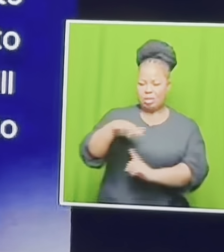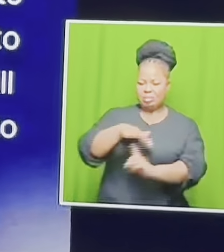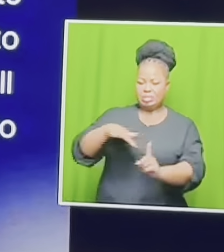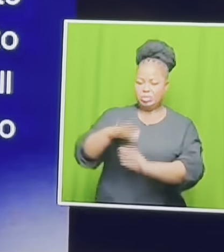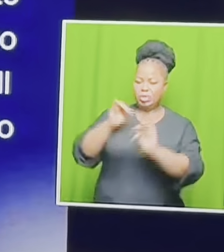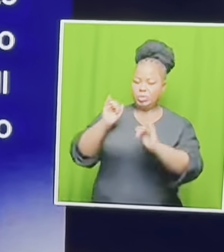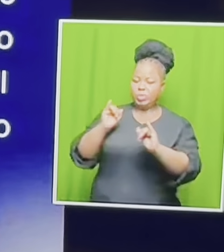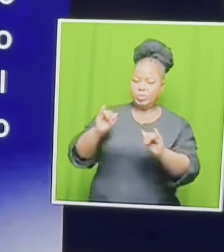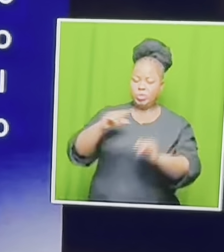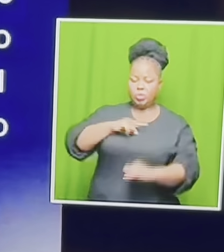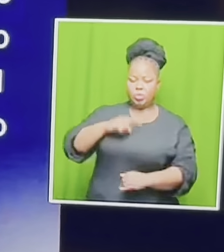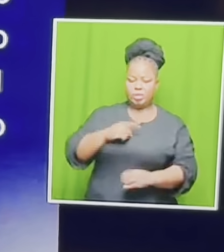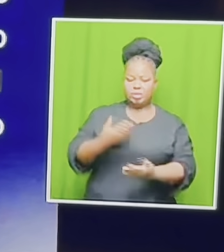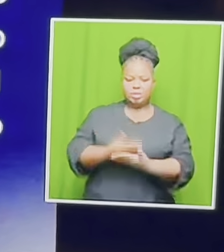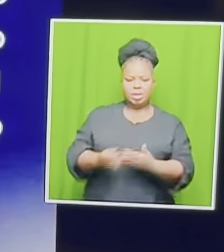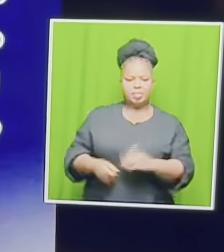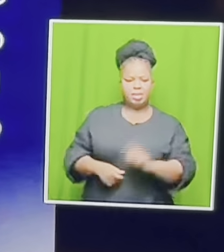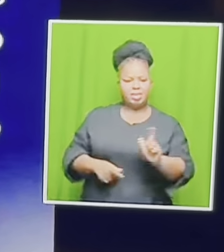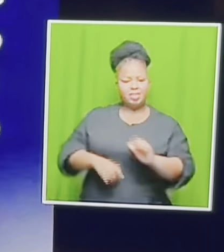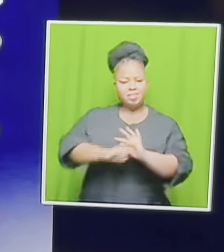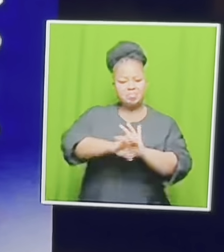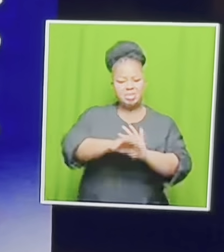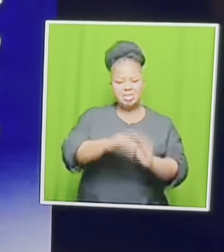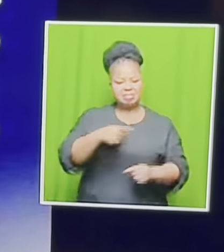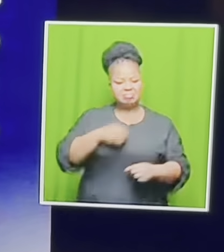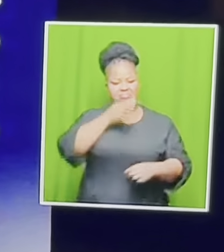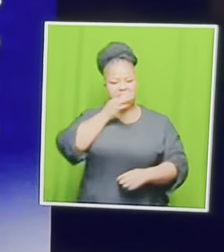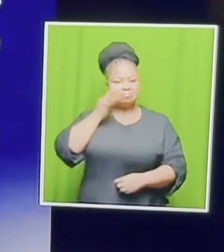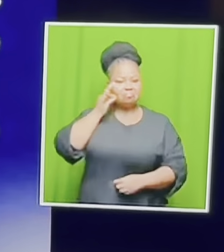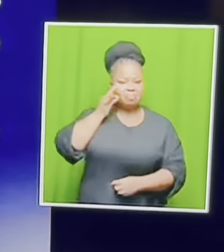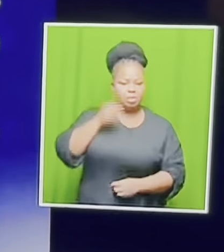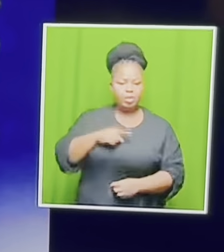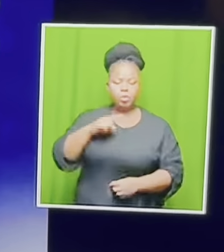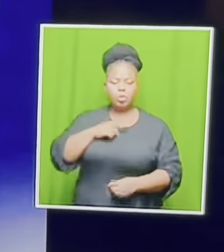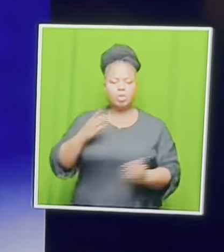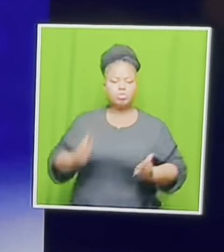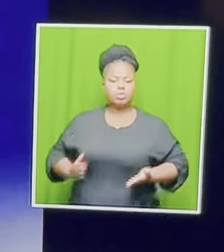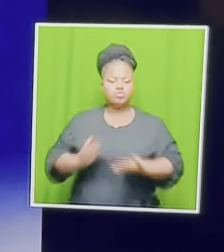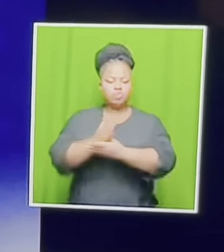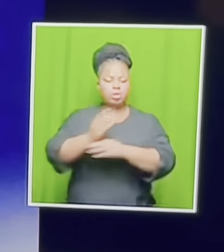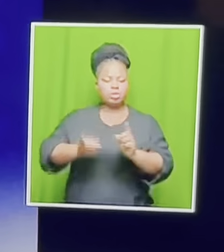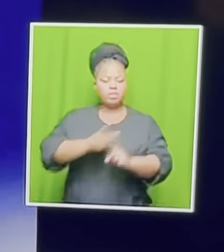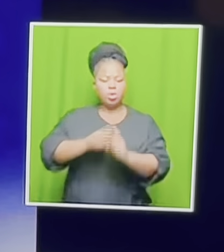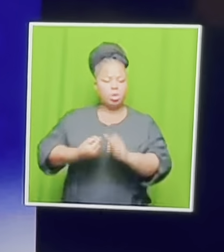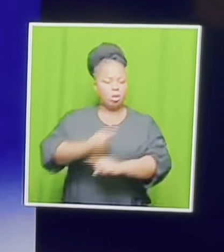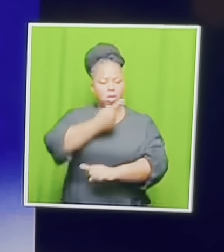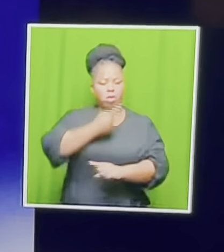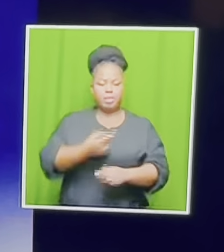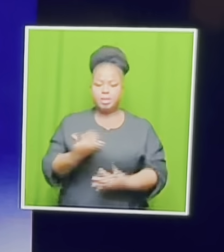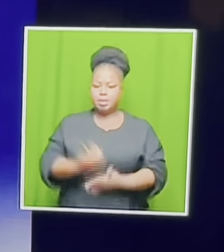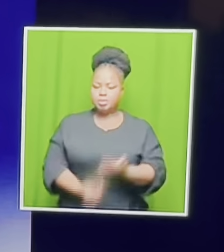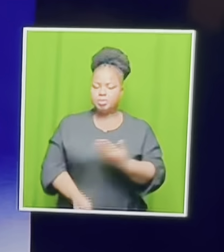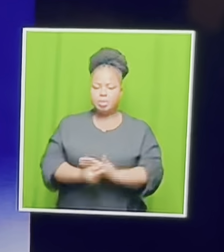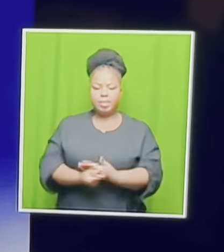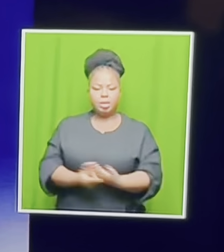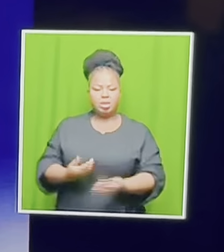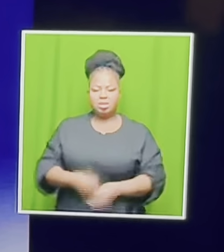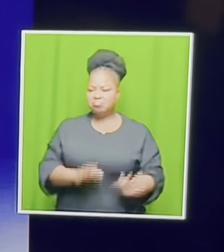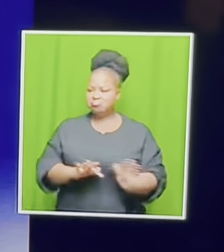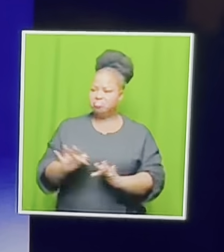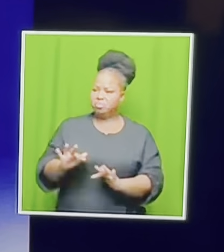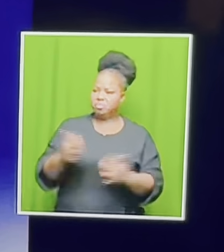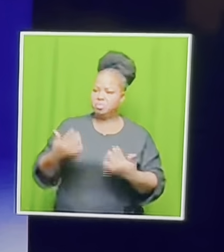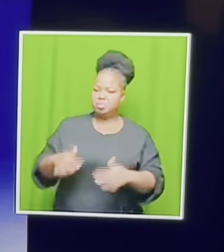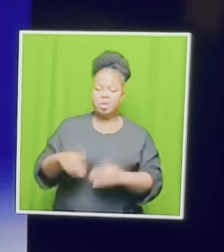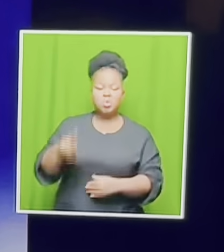the radical left media doesn't even want to mention. A massive human rights violation. At a minimum, it's happening for all to see. The